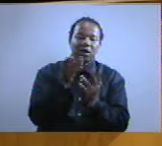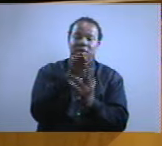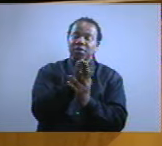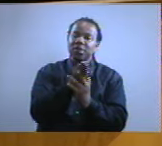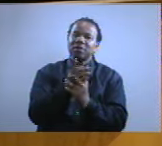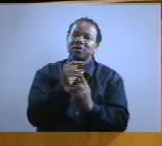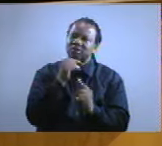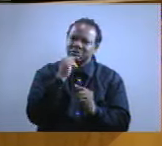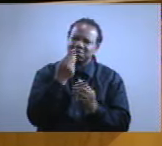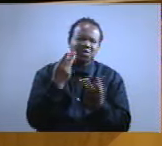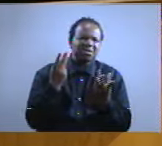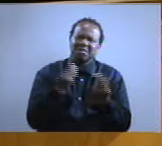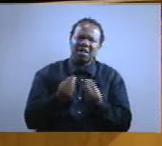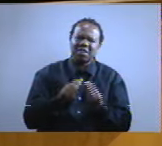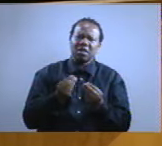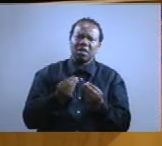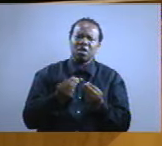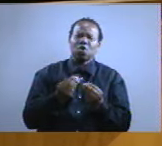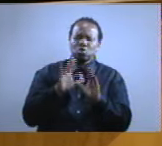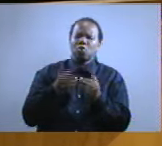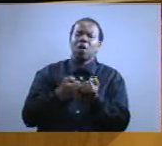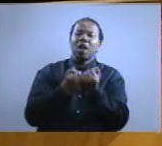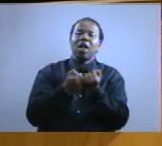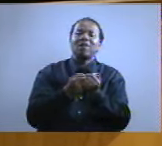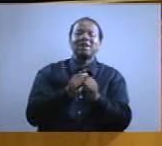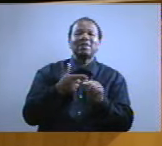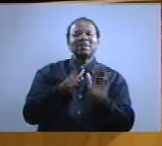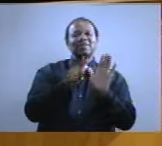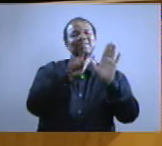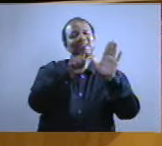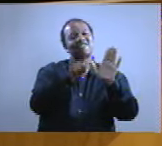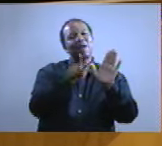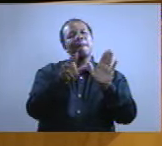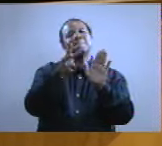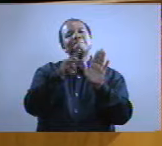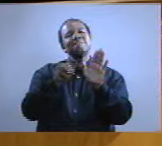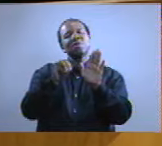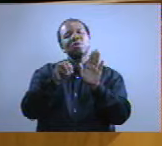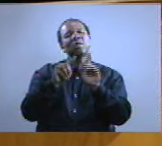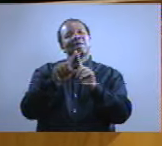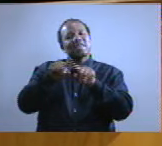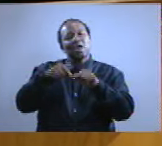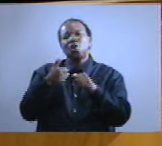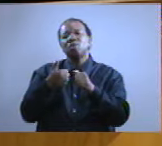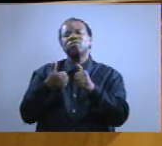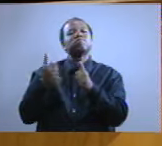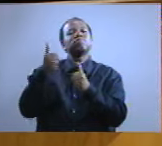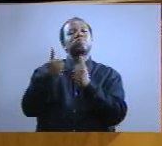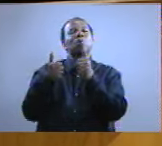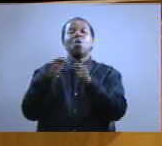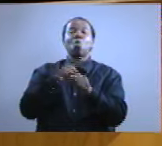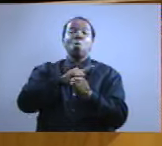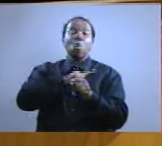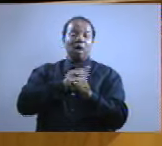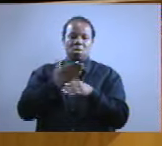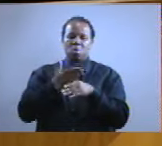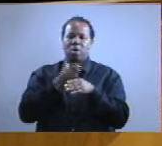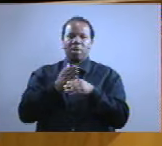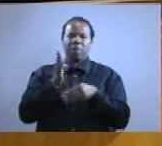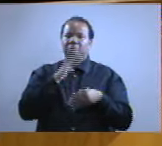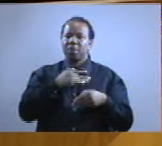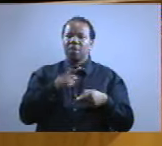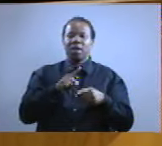they do absolutely nothing for the more than 7 million South Africans who cannot be affirmed because they are unemployed and remain